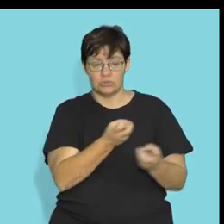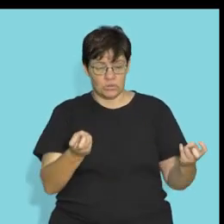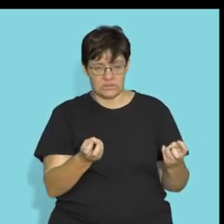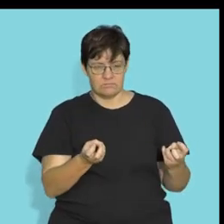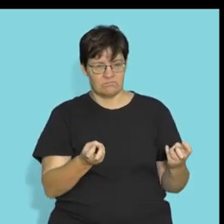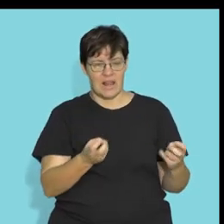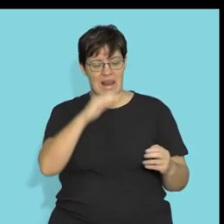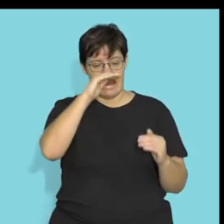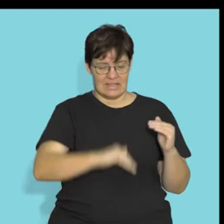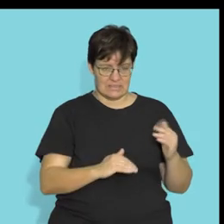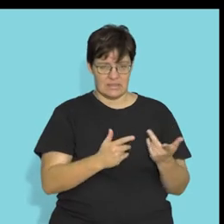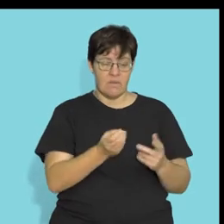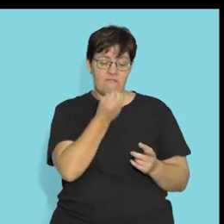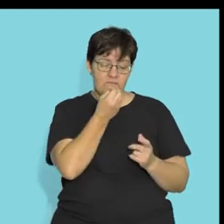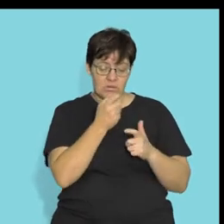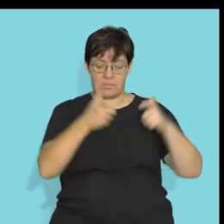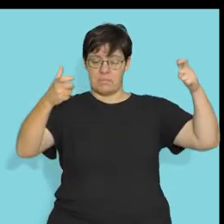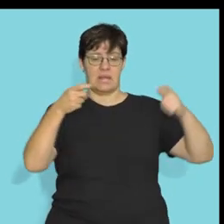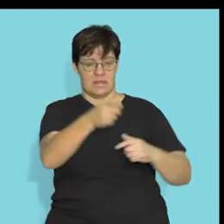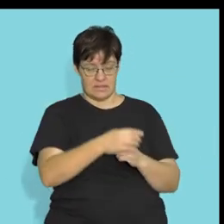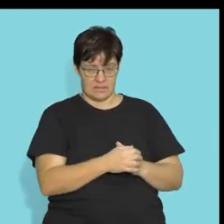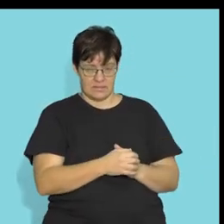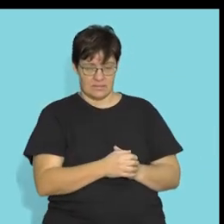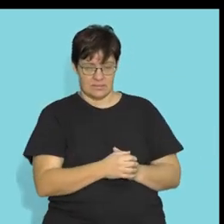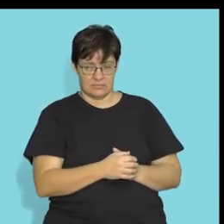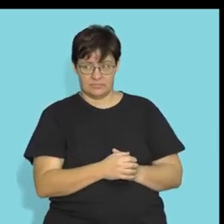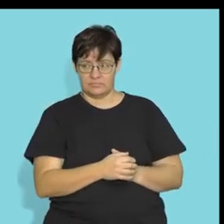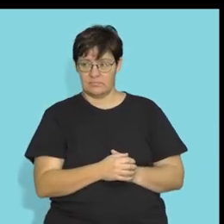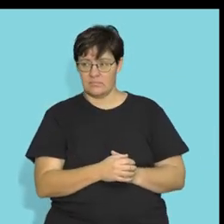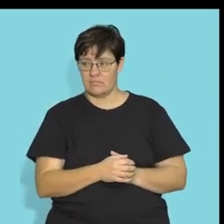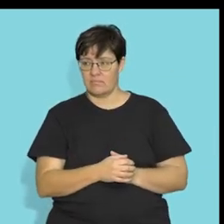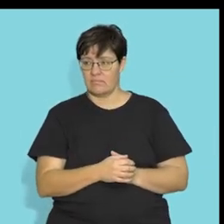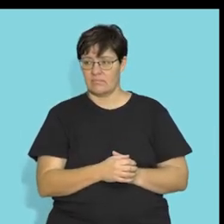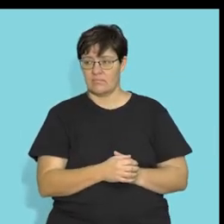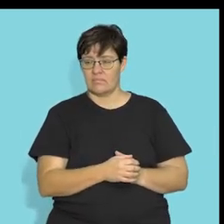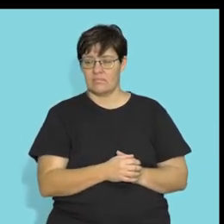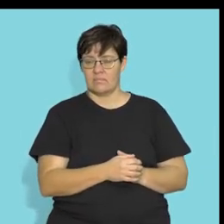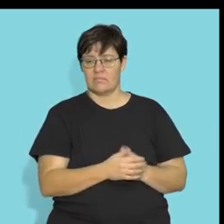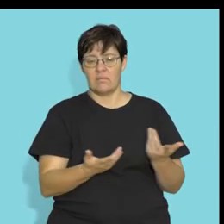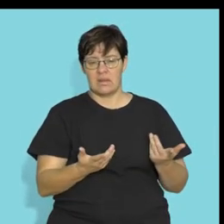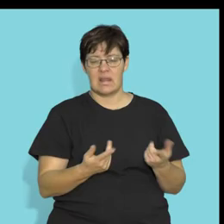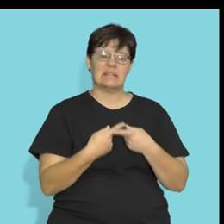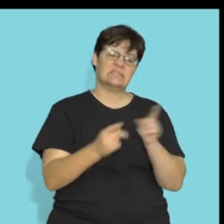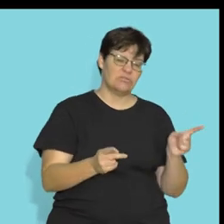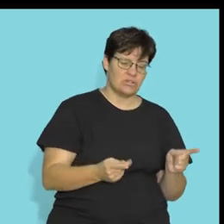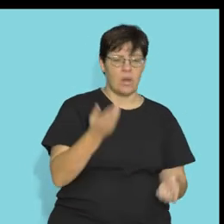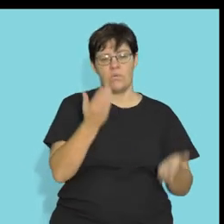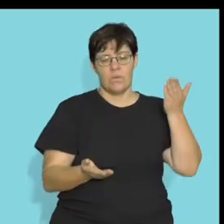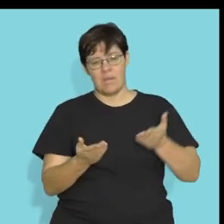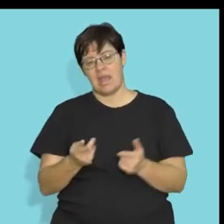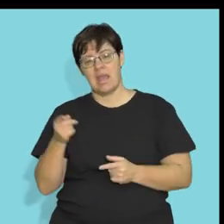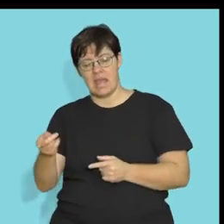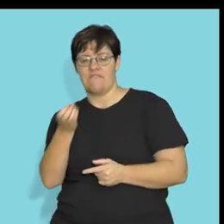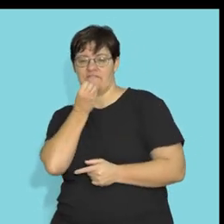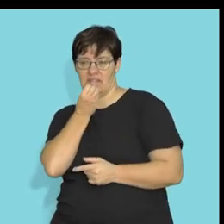is disproportionately large in size, or if the biomass is different as we compare them to